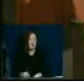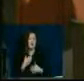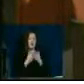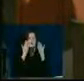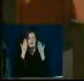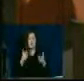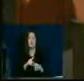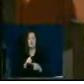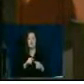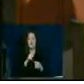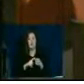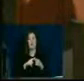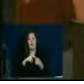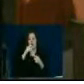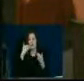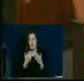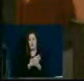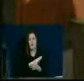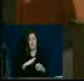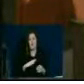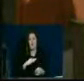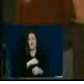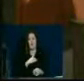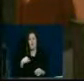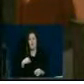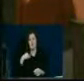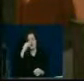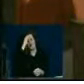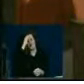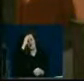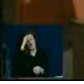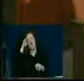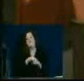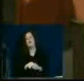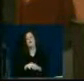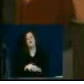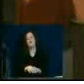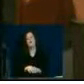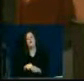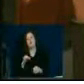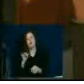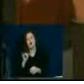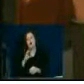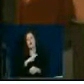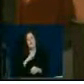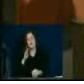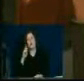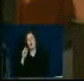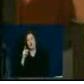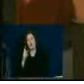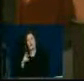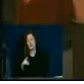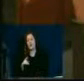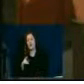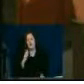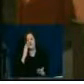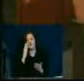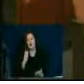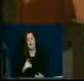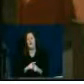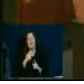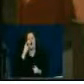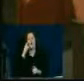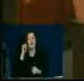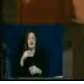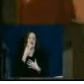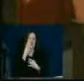about letting the new board members vote that come on, like Commissioner Bustler suggested. But I thought